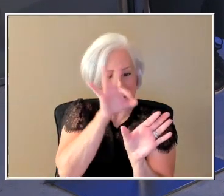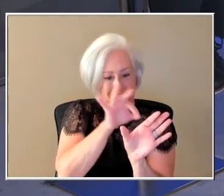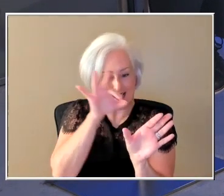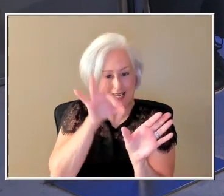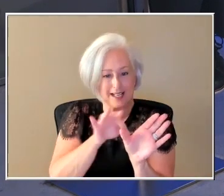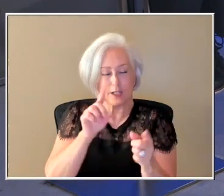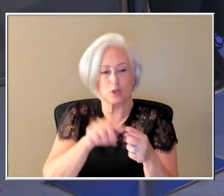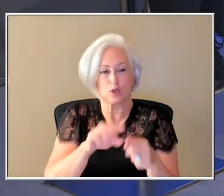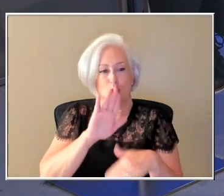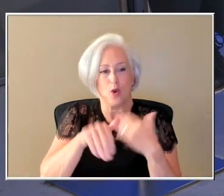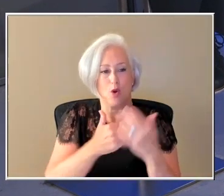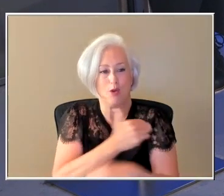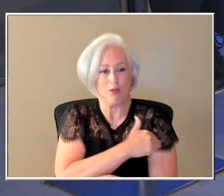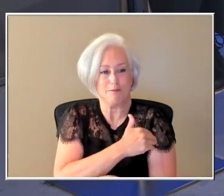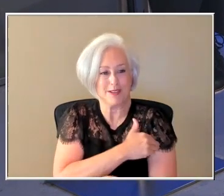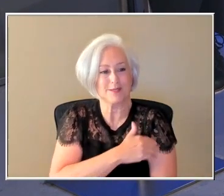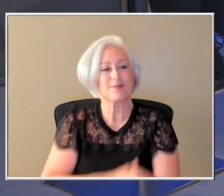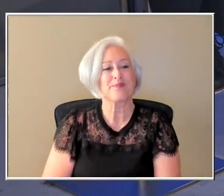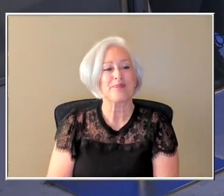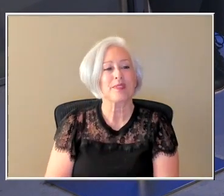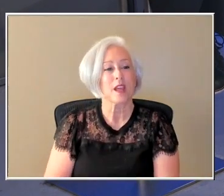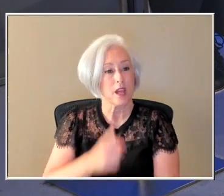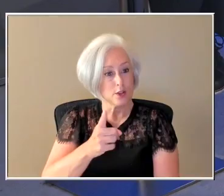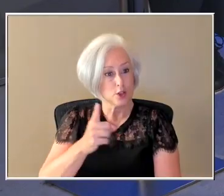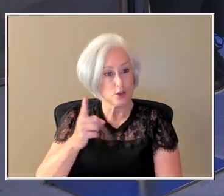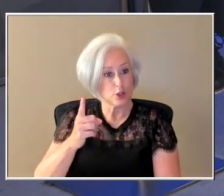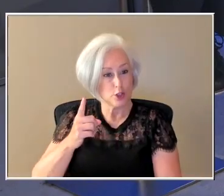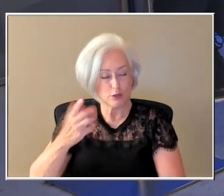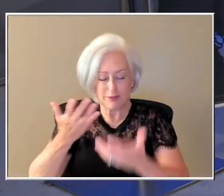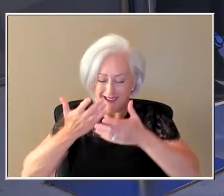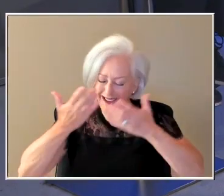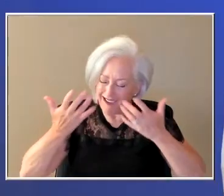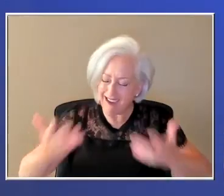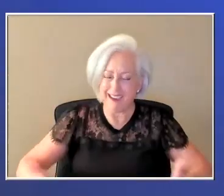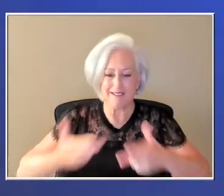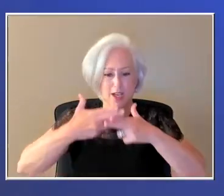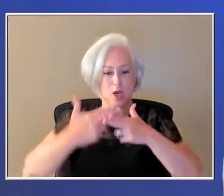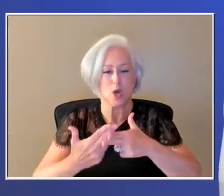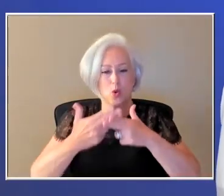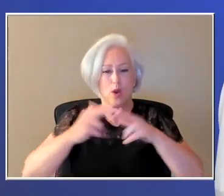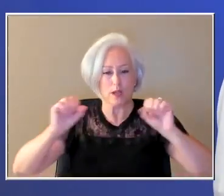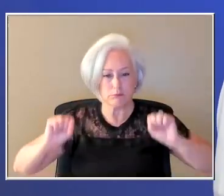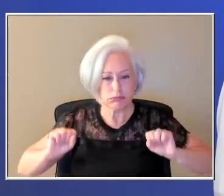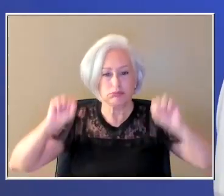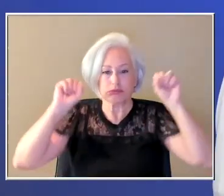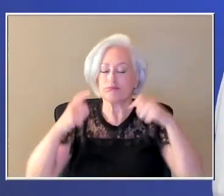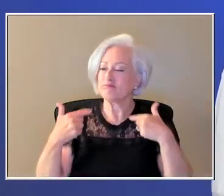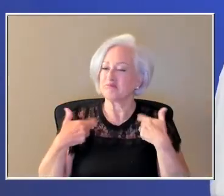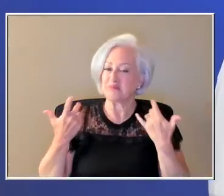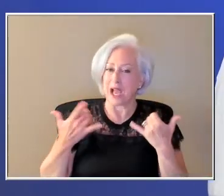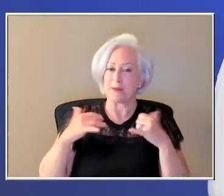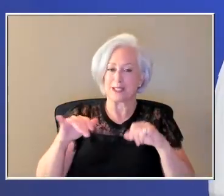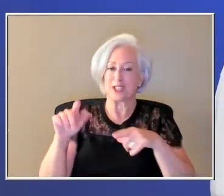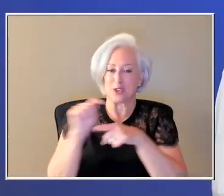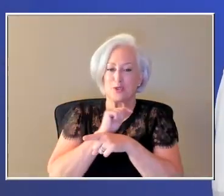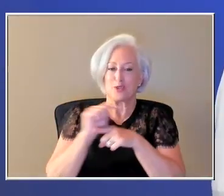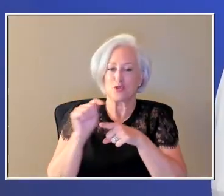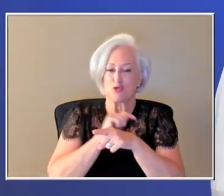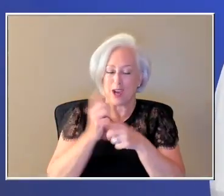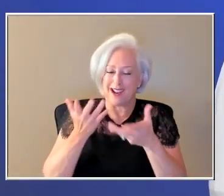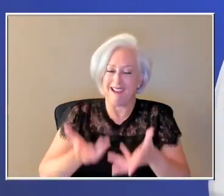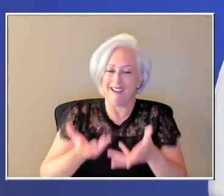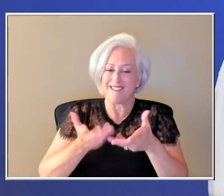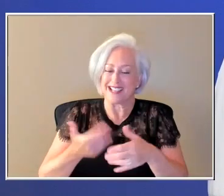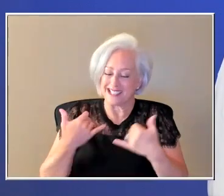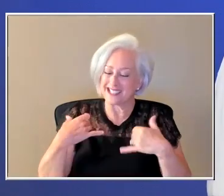were doing, or is that off limits now, or it's just lower weights? No, I'm still training heavy. Okay. So yeah, just like I said before,